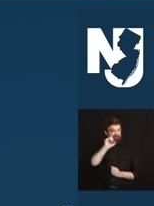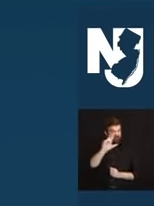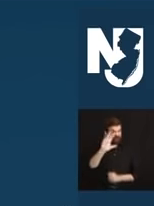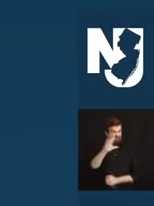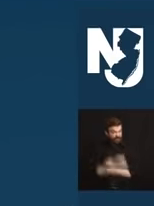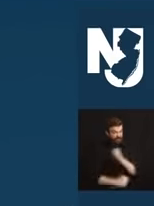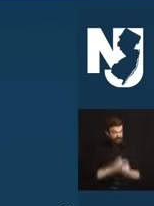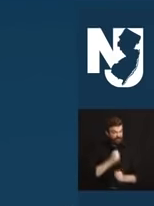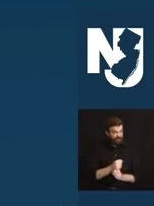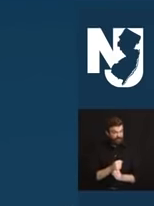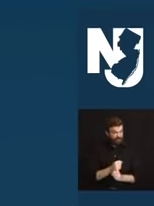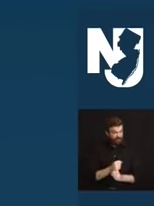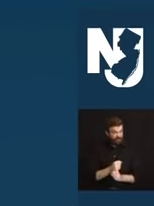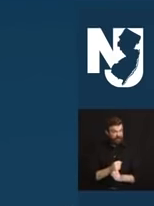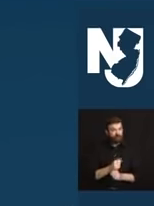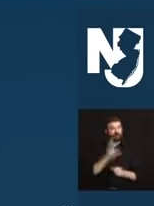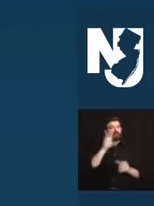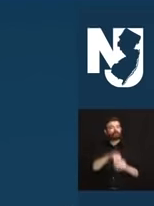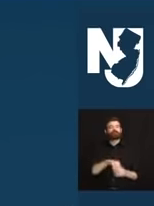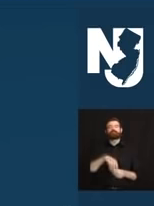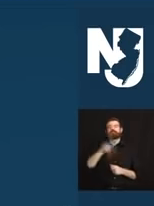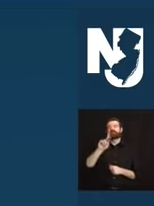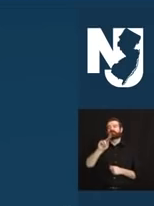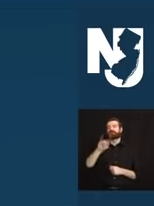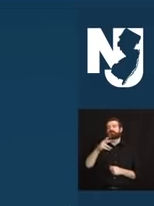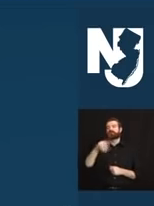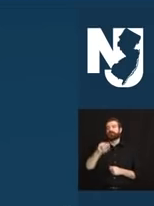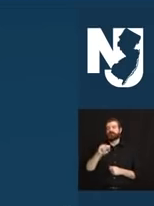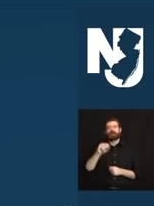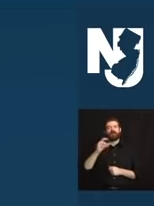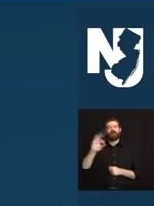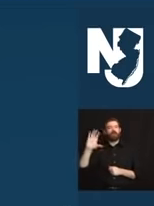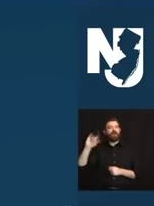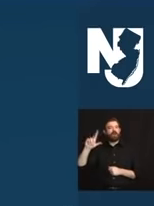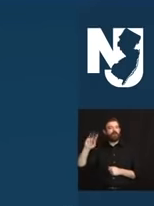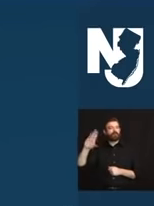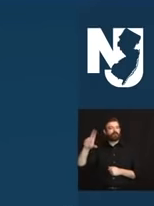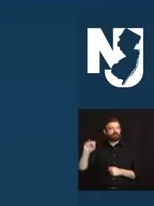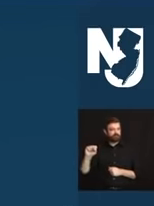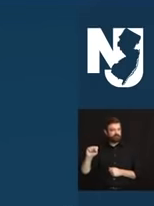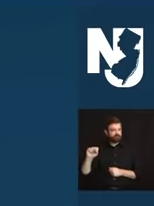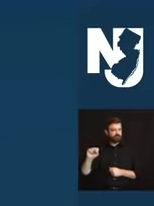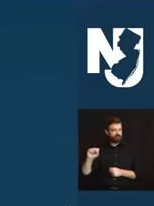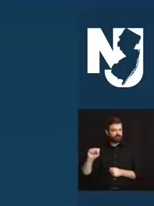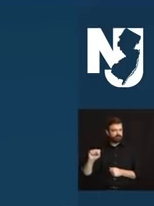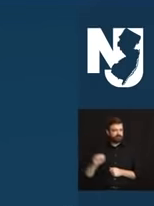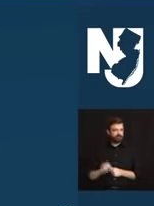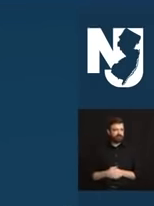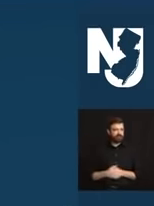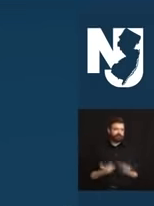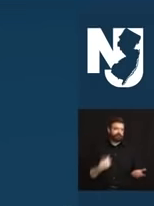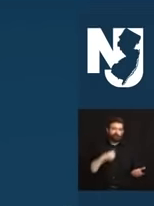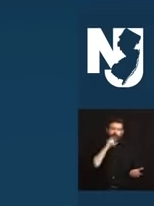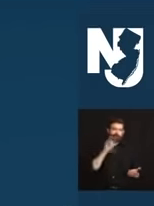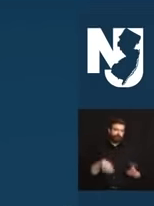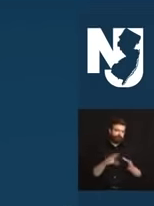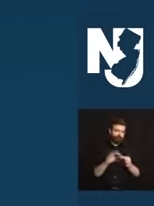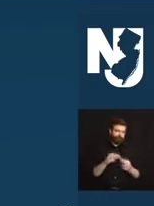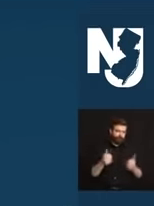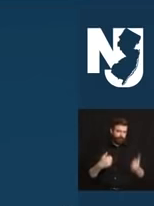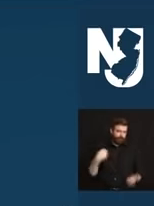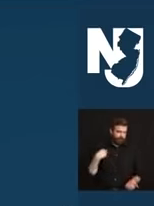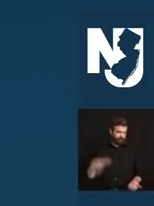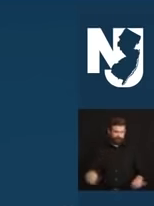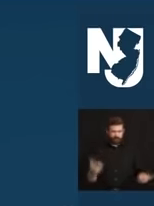of Columbus. Pat, we don't have to say what religion he was with that resume, Judy, right? He was, of course, also a proud member of the